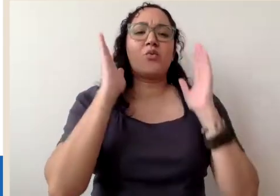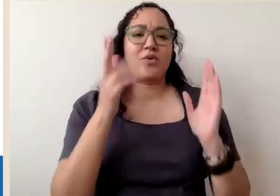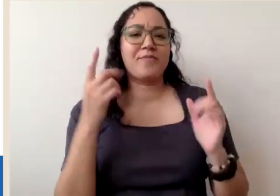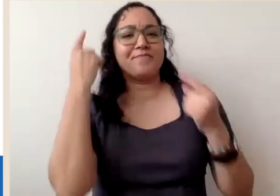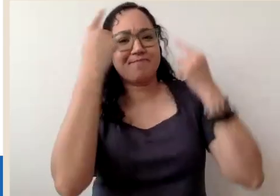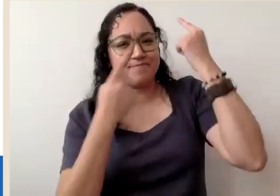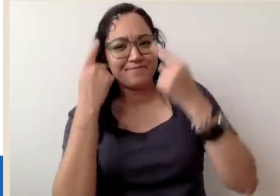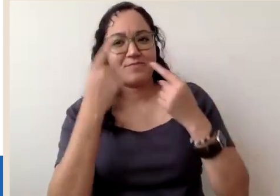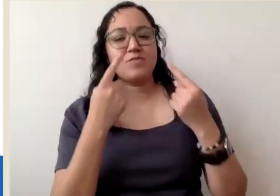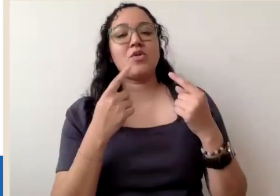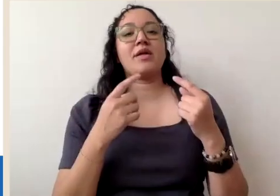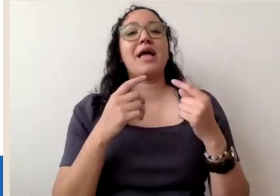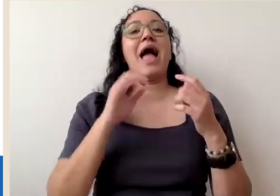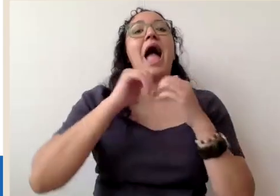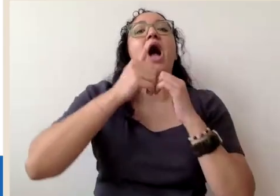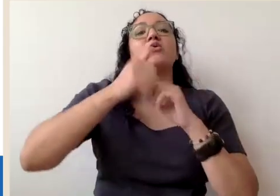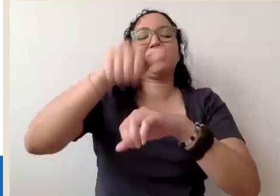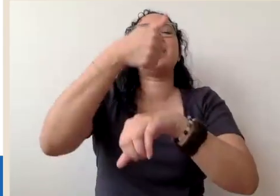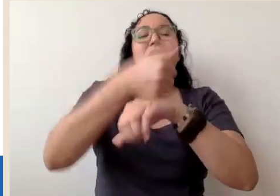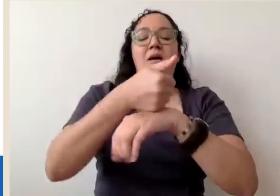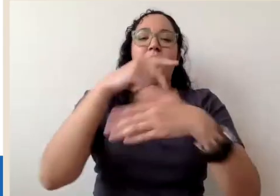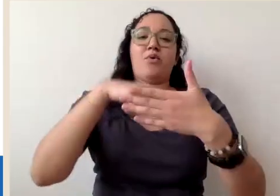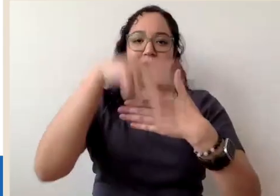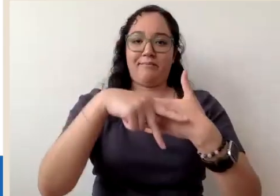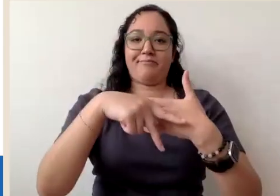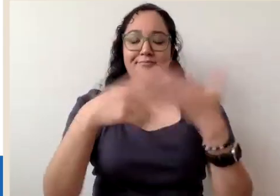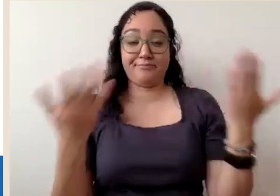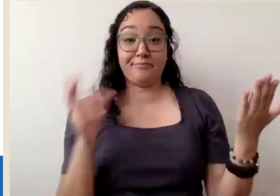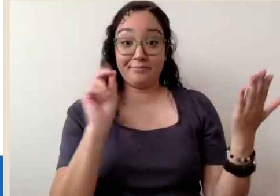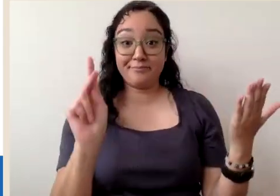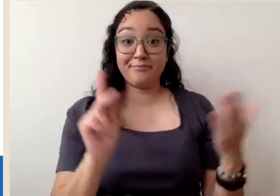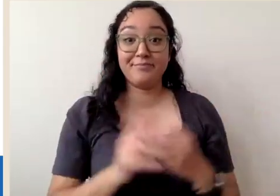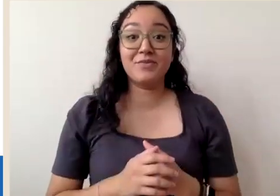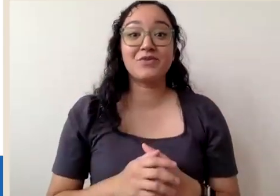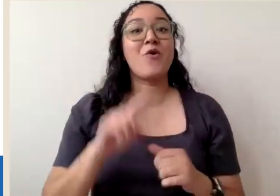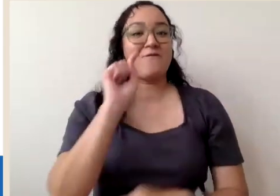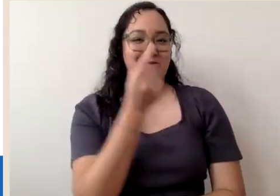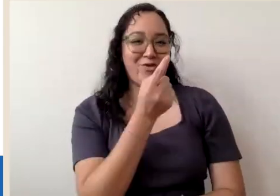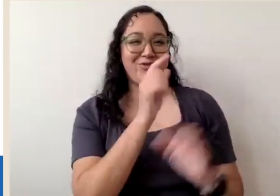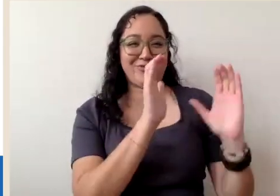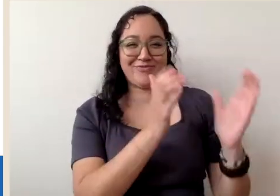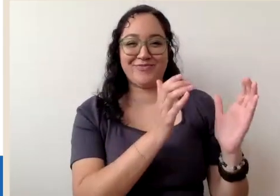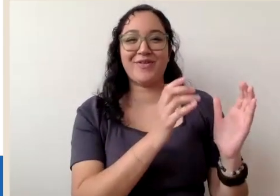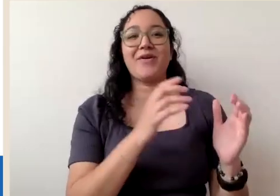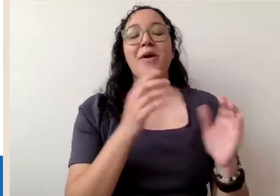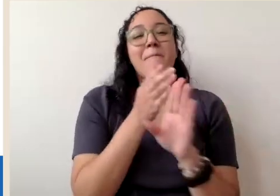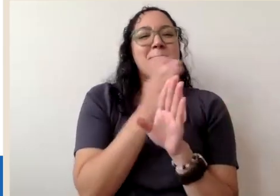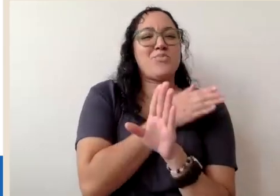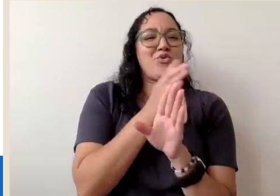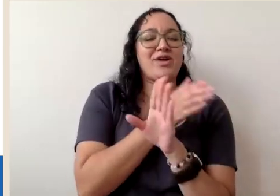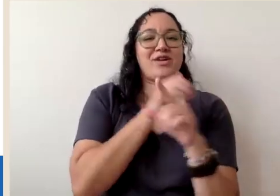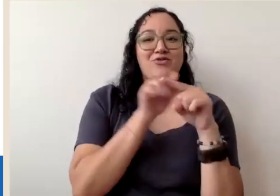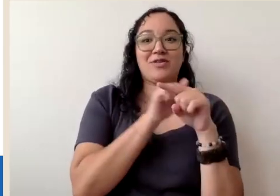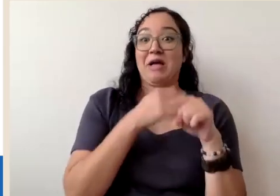considerations of how to construct said program. Okay, let's first start with pre-training here. I've been talking for a